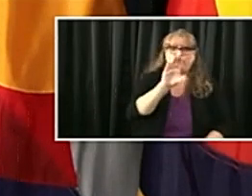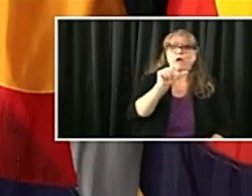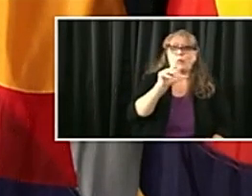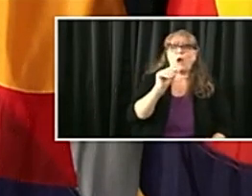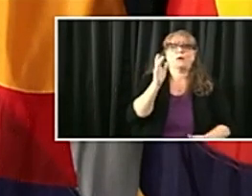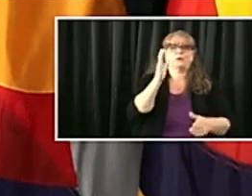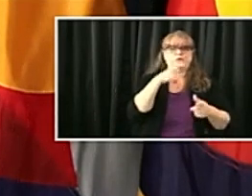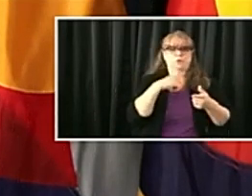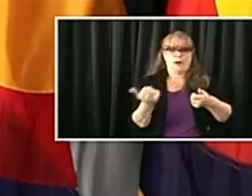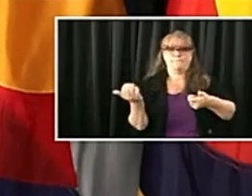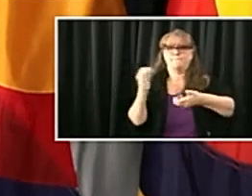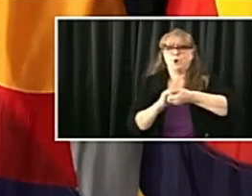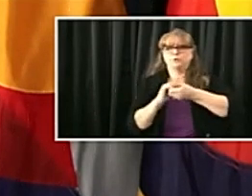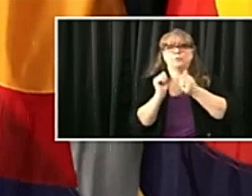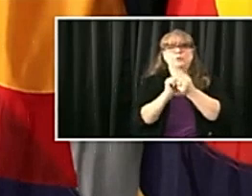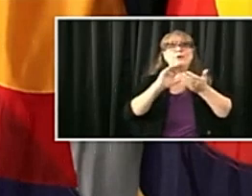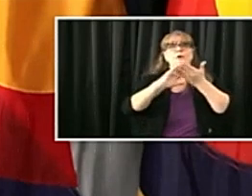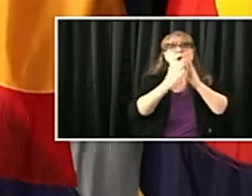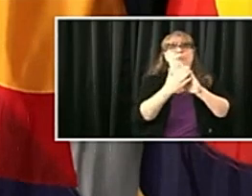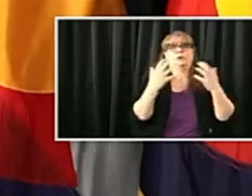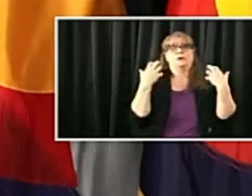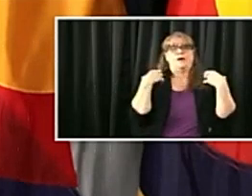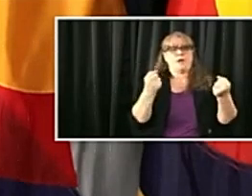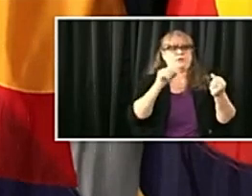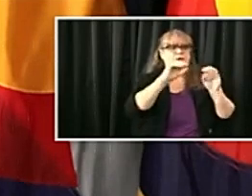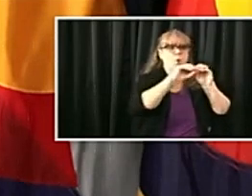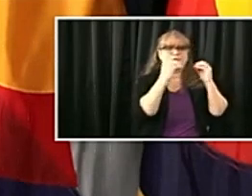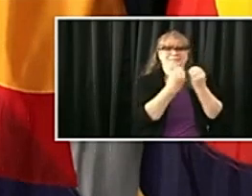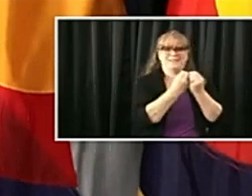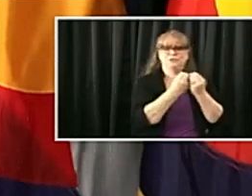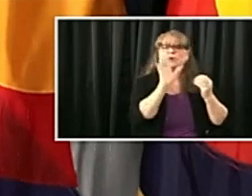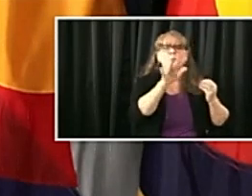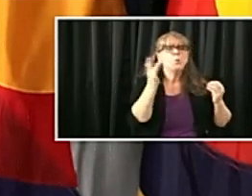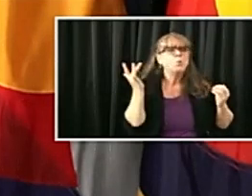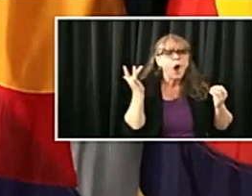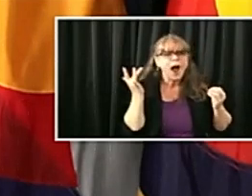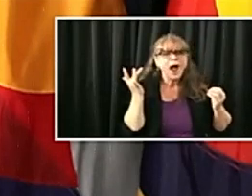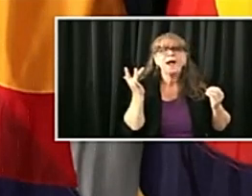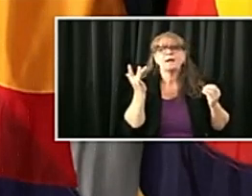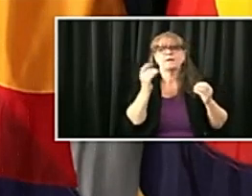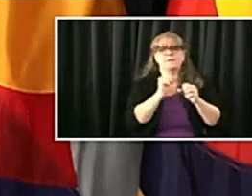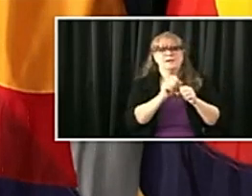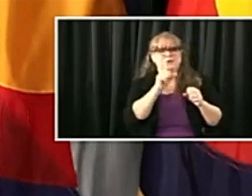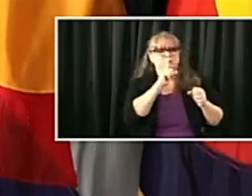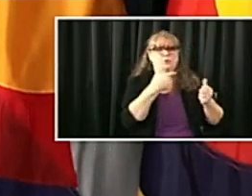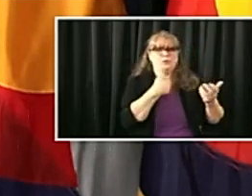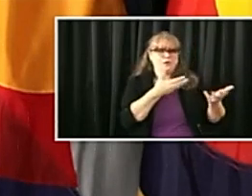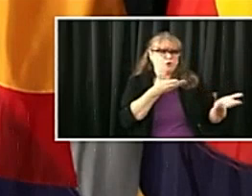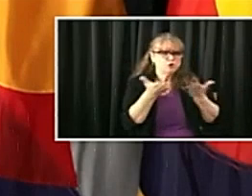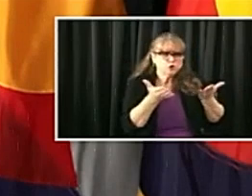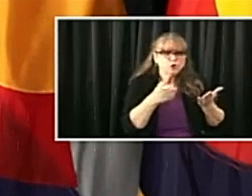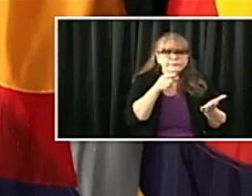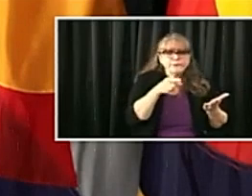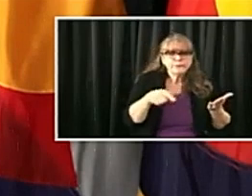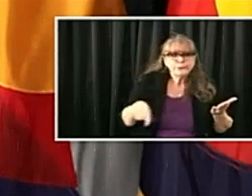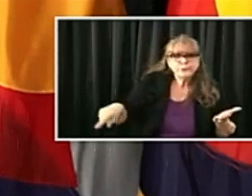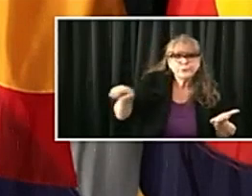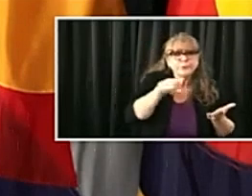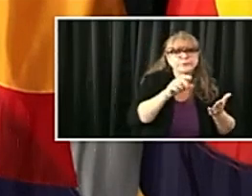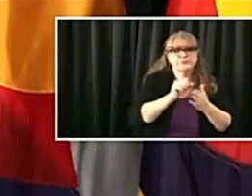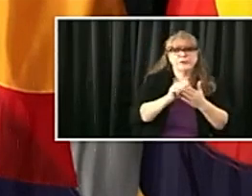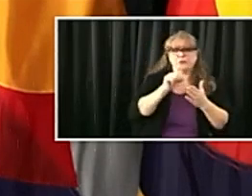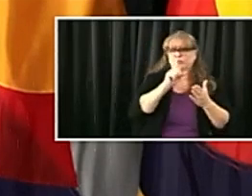health organizations to ensure that we're connecting with medically underserved Coloradans, hard-to-reach Coloradans. This month alone, we've